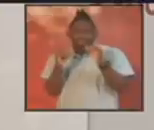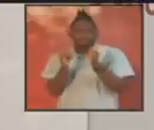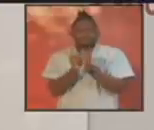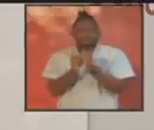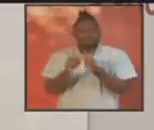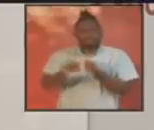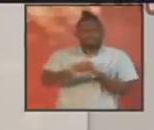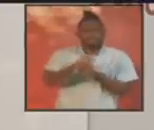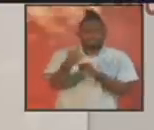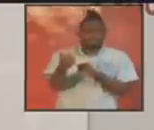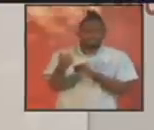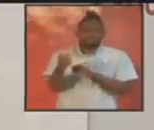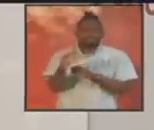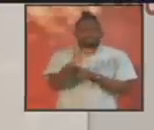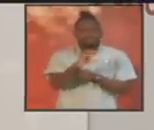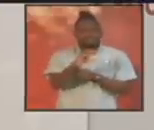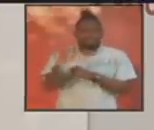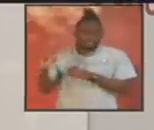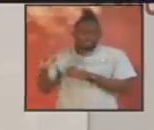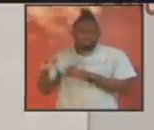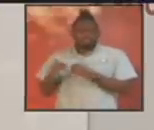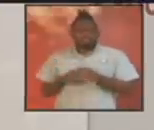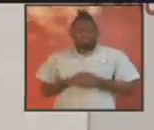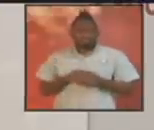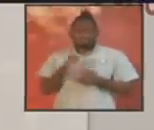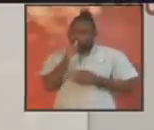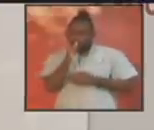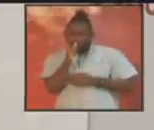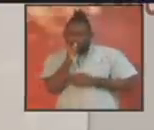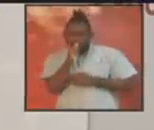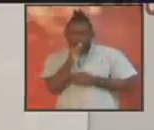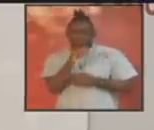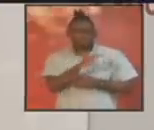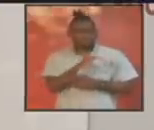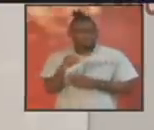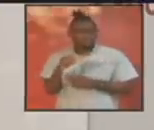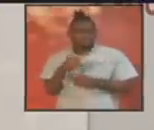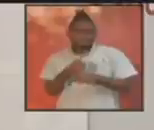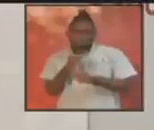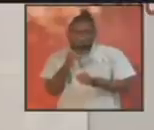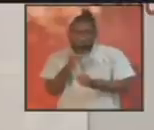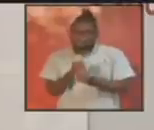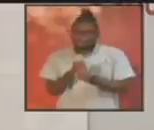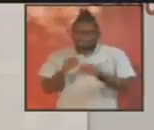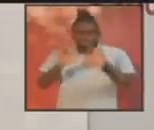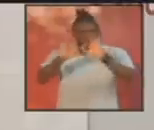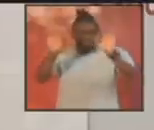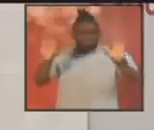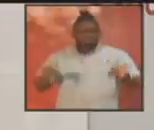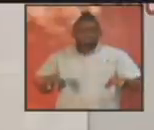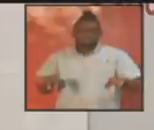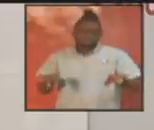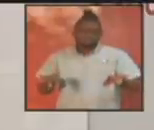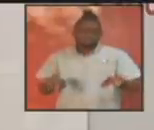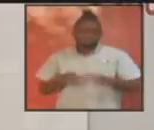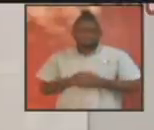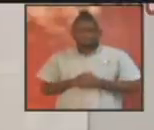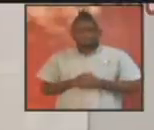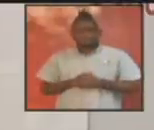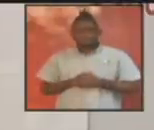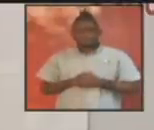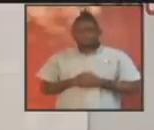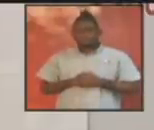Health have been with the private sector, with manufacturers and potential distributors of this particular